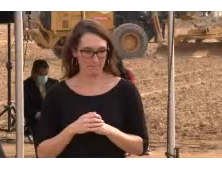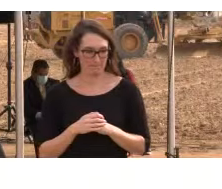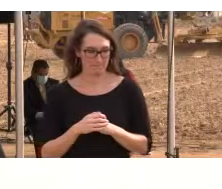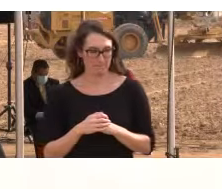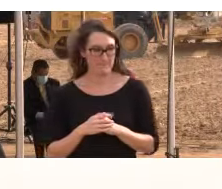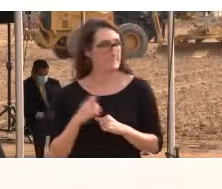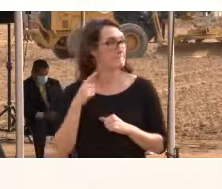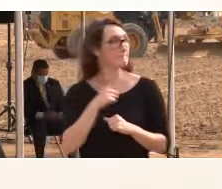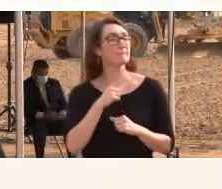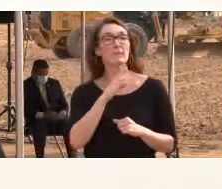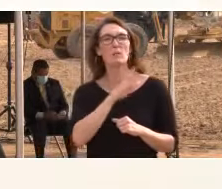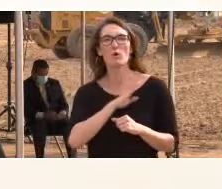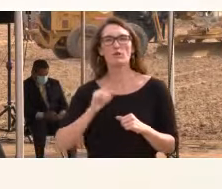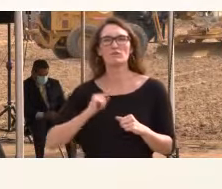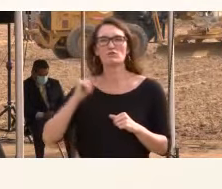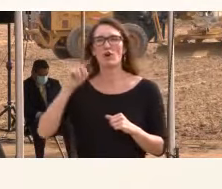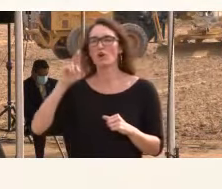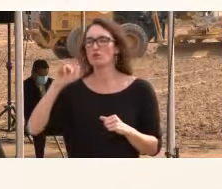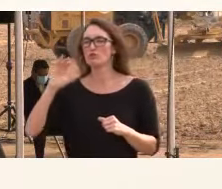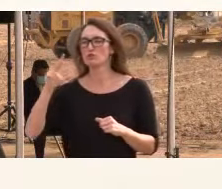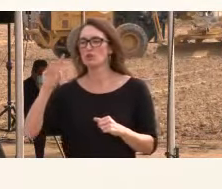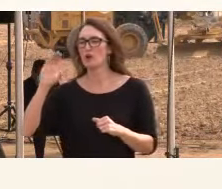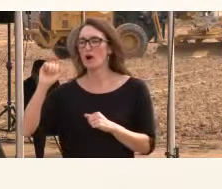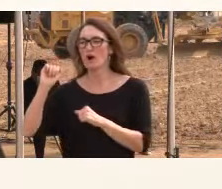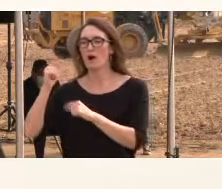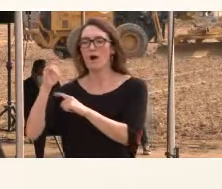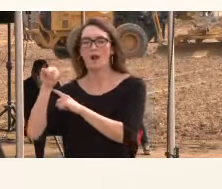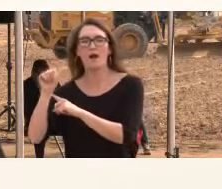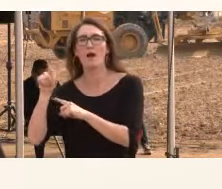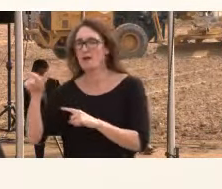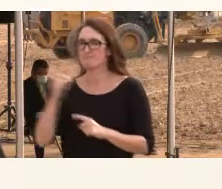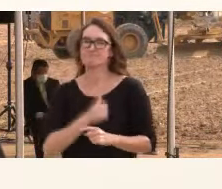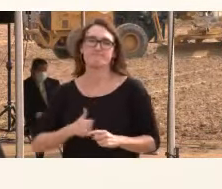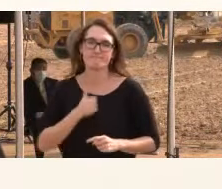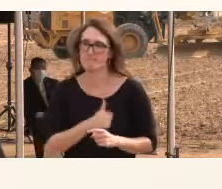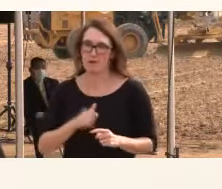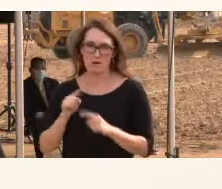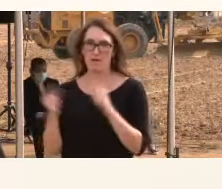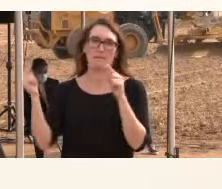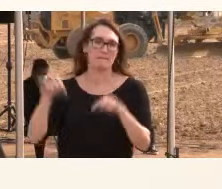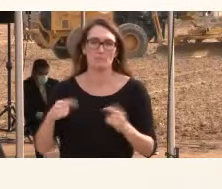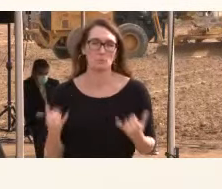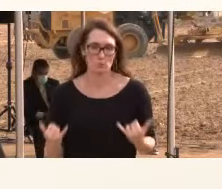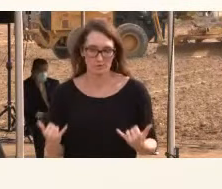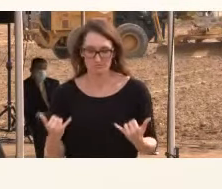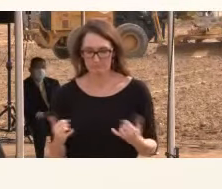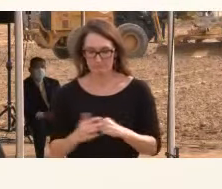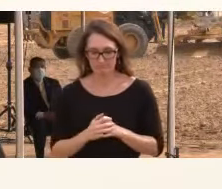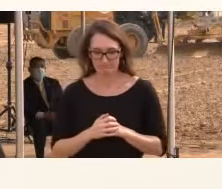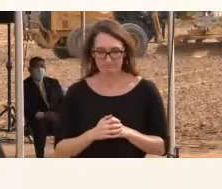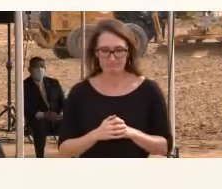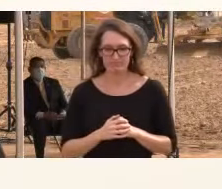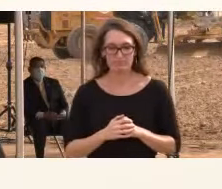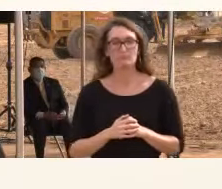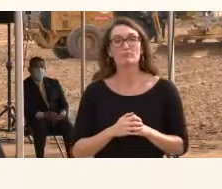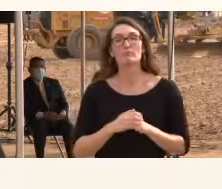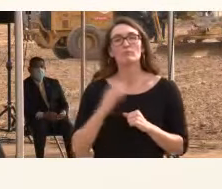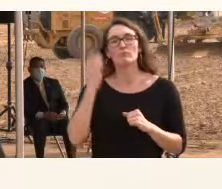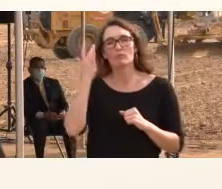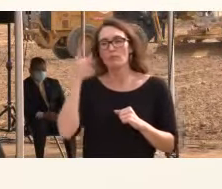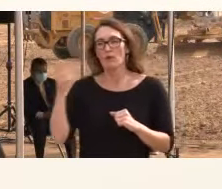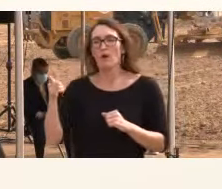Trustee Richard Kalia sends his congratulations and is sorry that he could not be with us today because of a